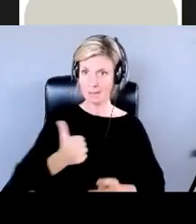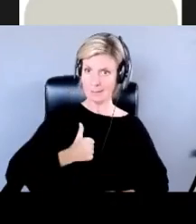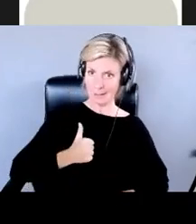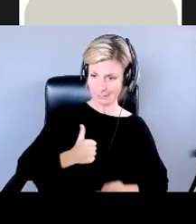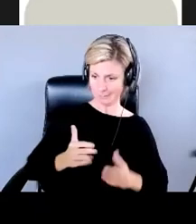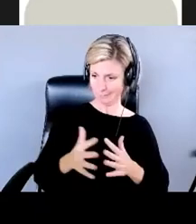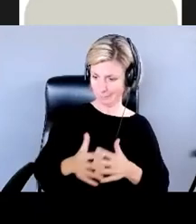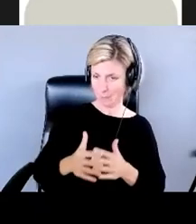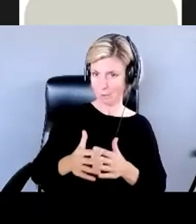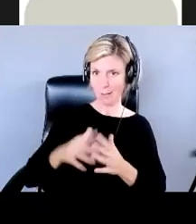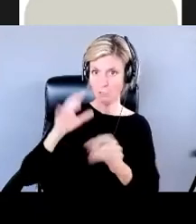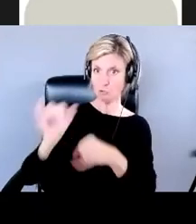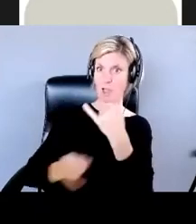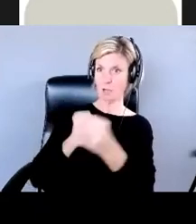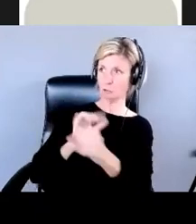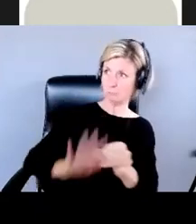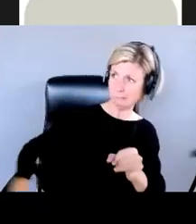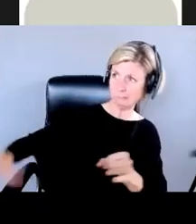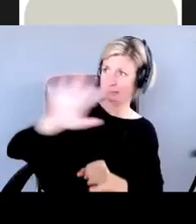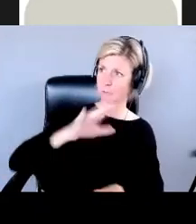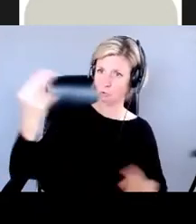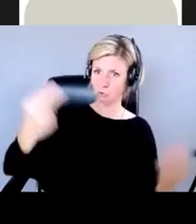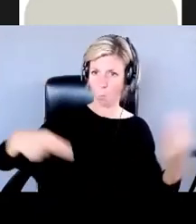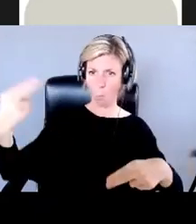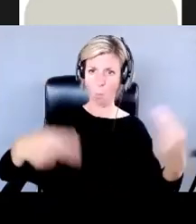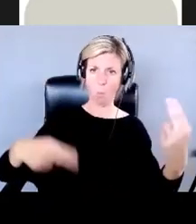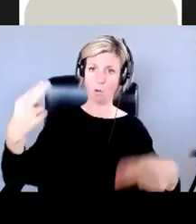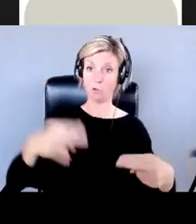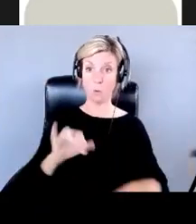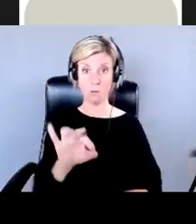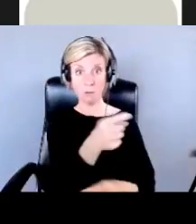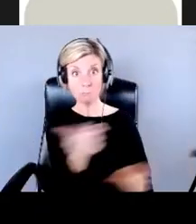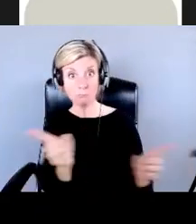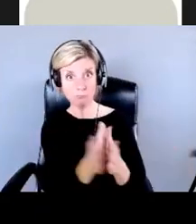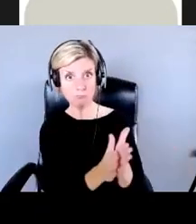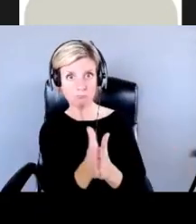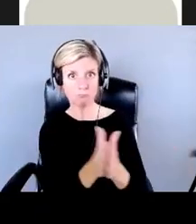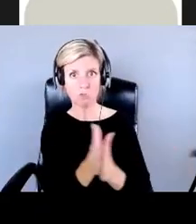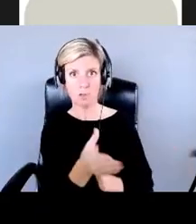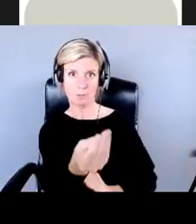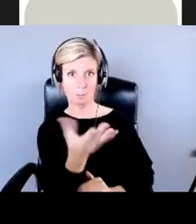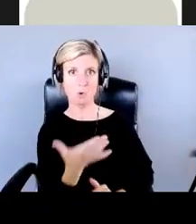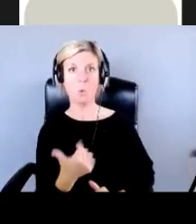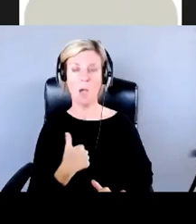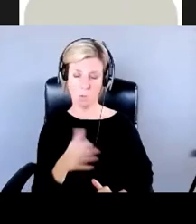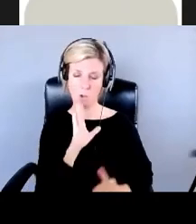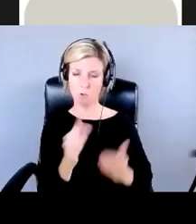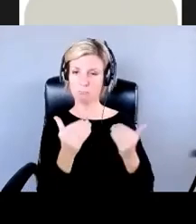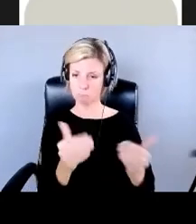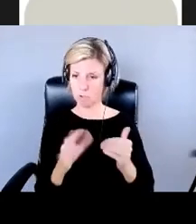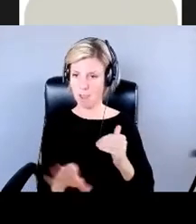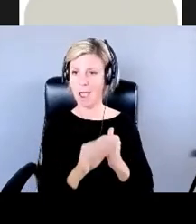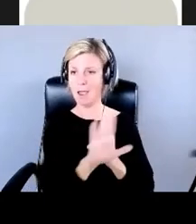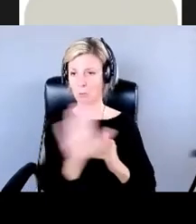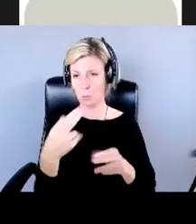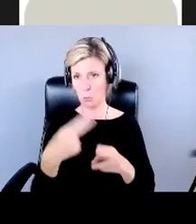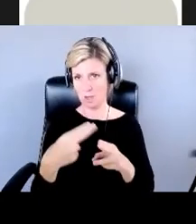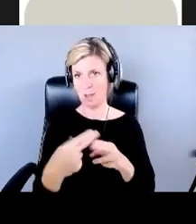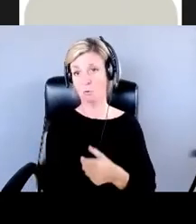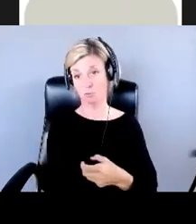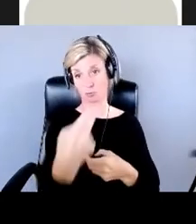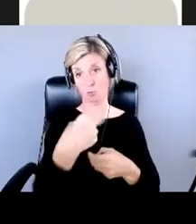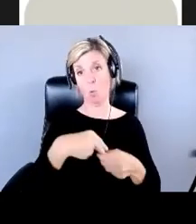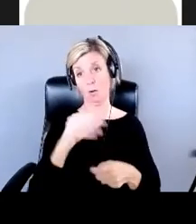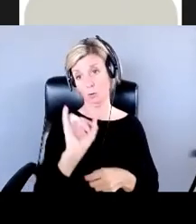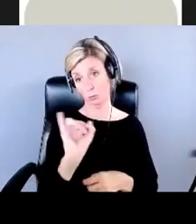professional development group and exploring some issues further, just email me and I can add your name to the list that advertises the meetings and where